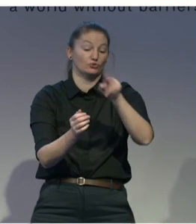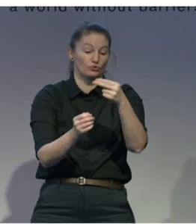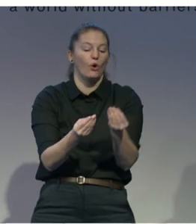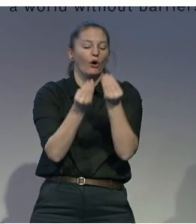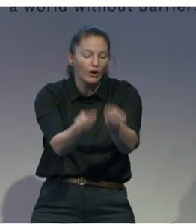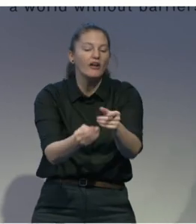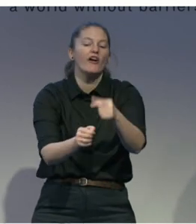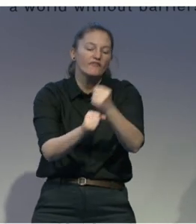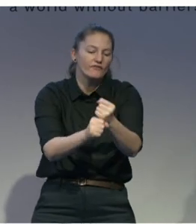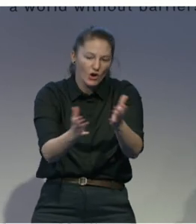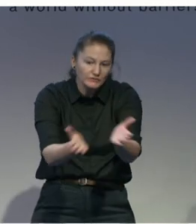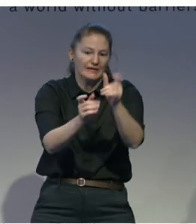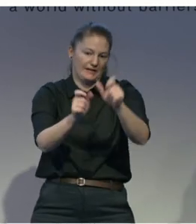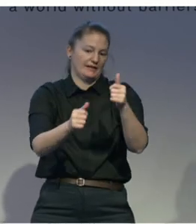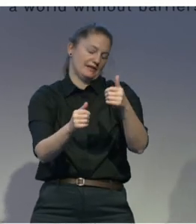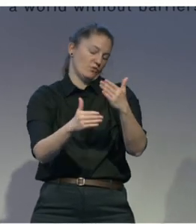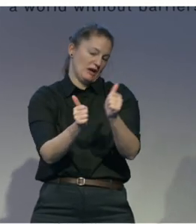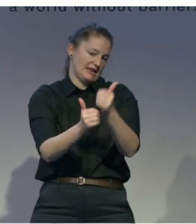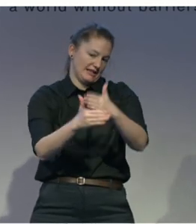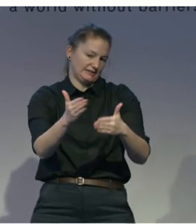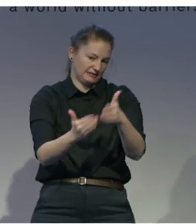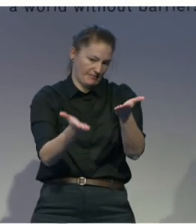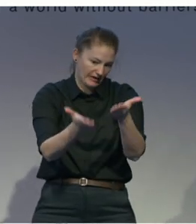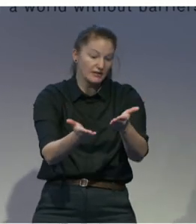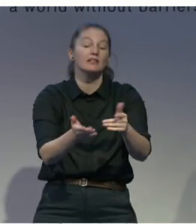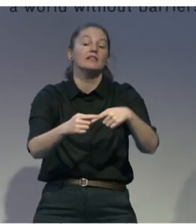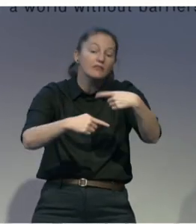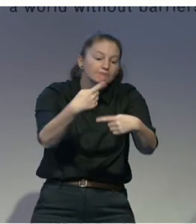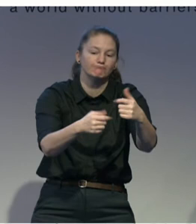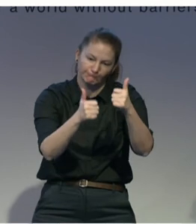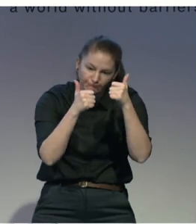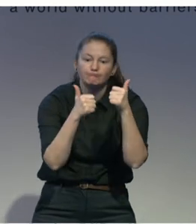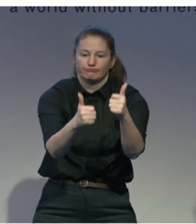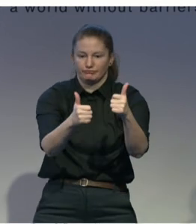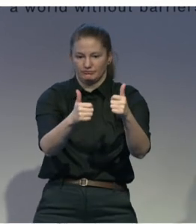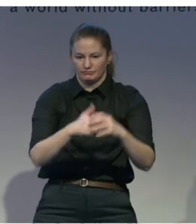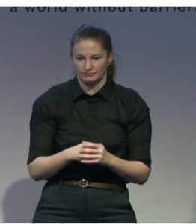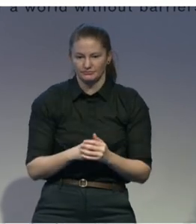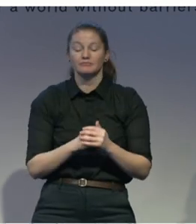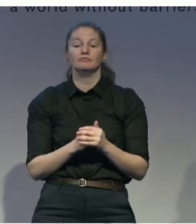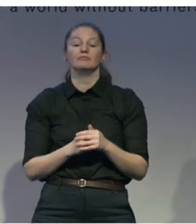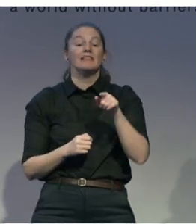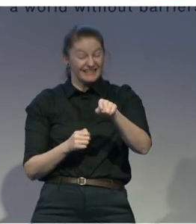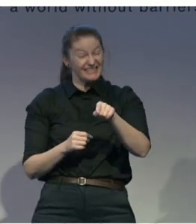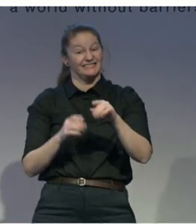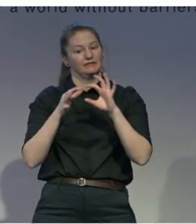laws process, but all the CBID project, community-based inclusive development.